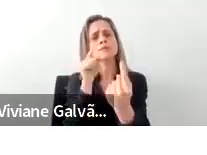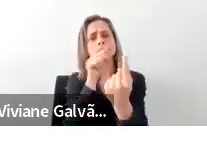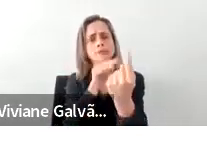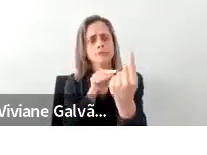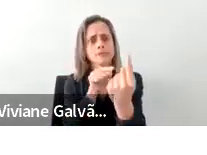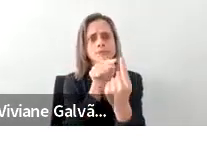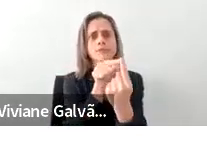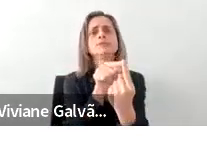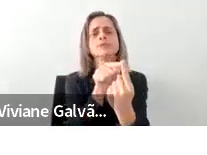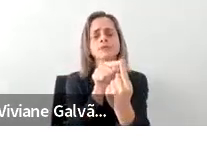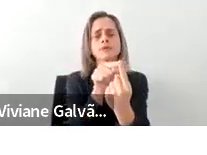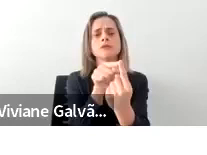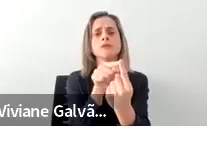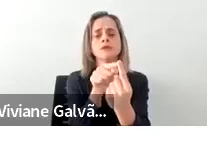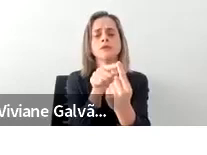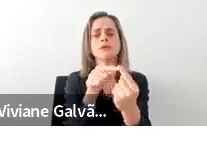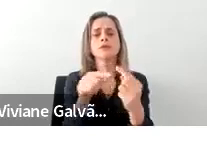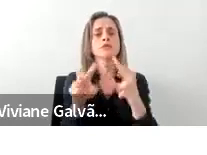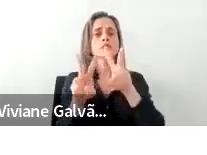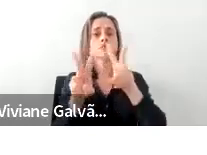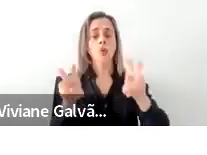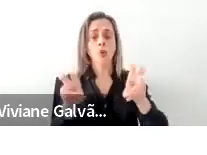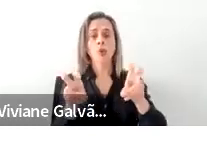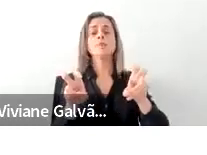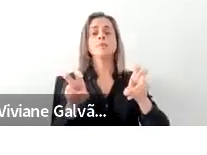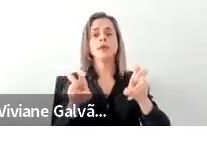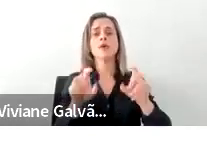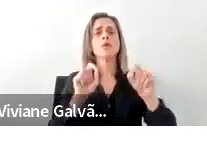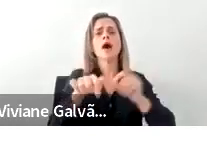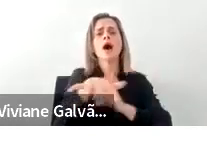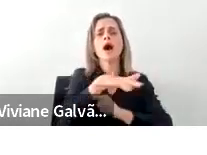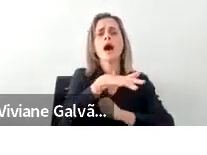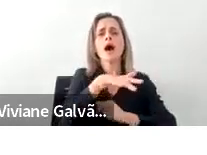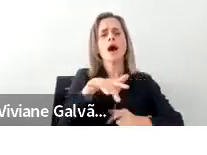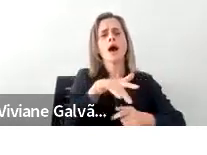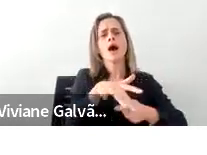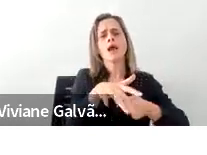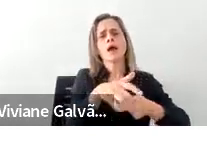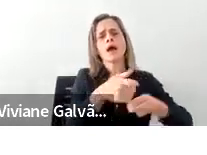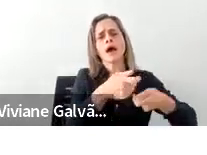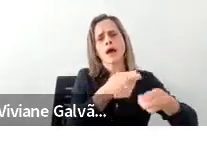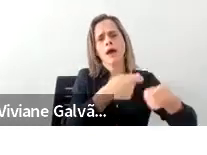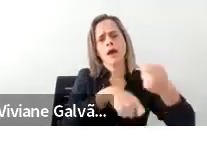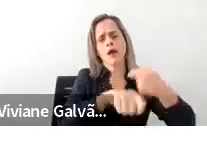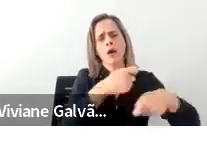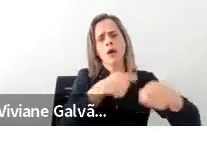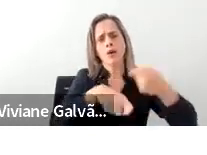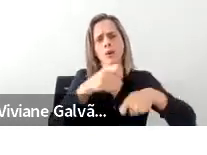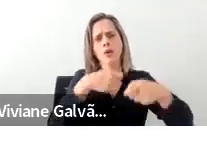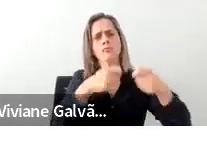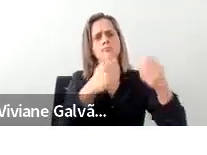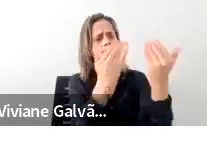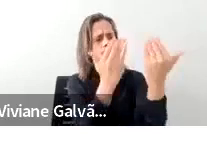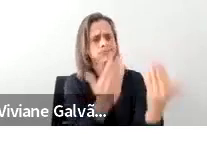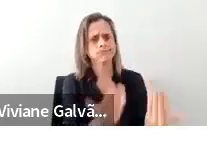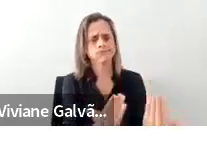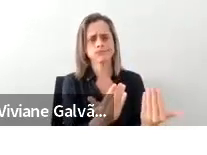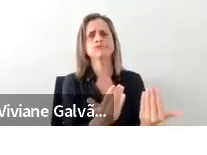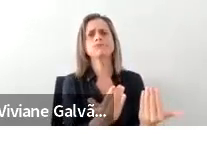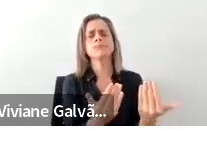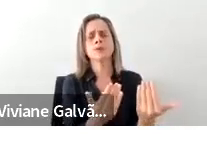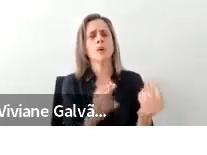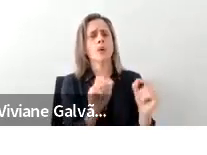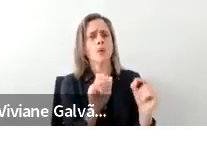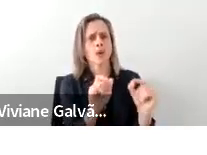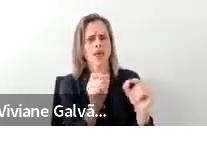of economic forms, neither microscopes nor chemical reagents are of assistance. The power of